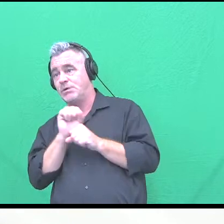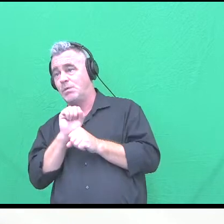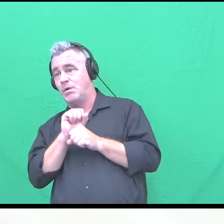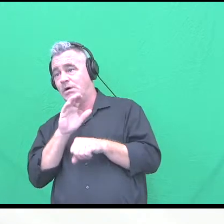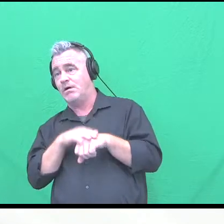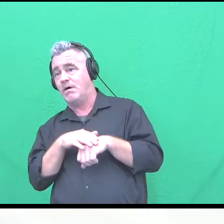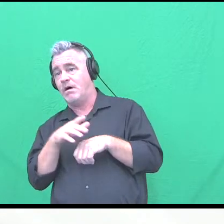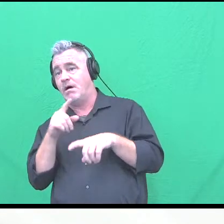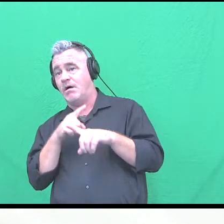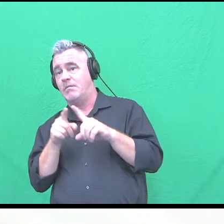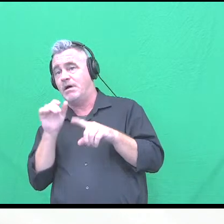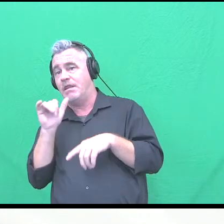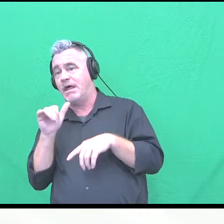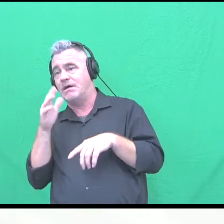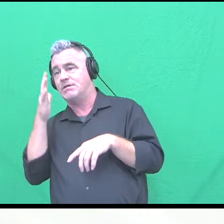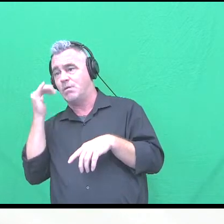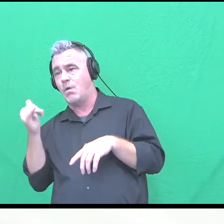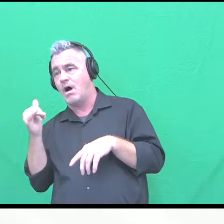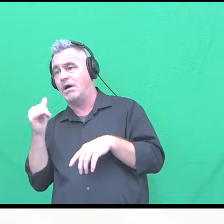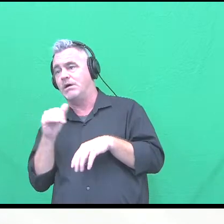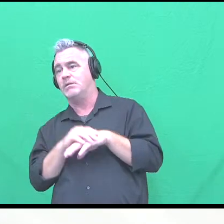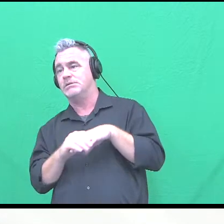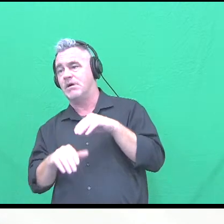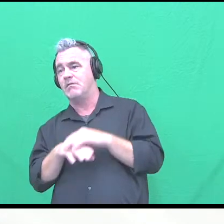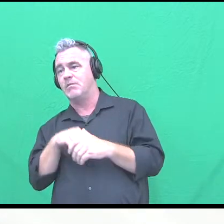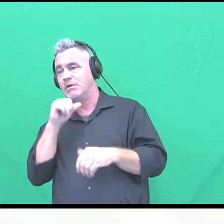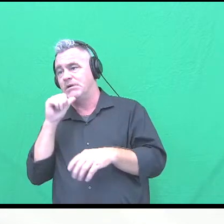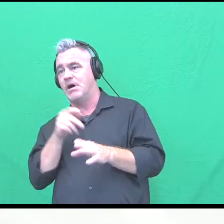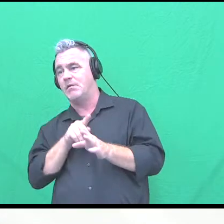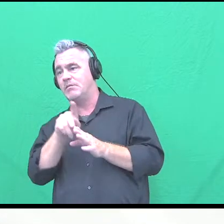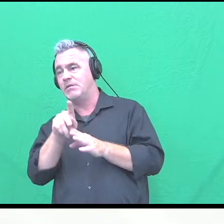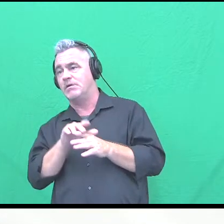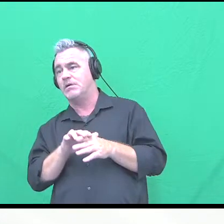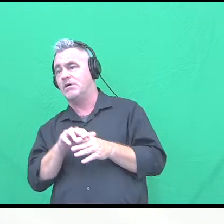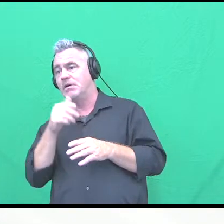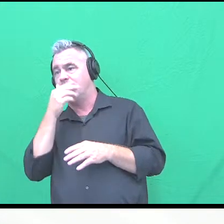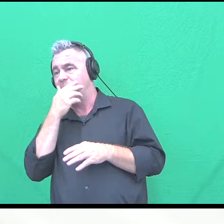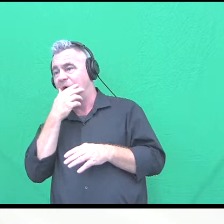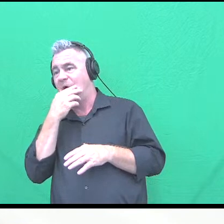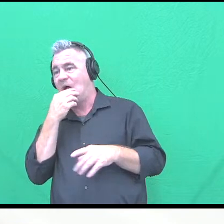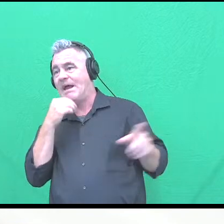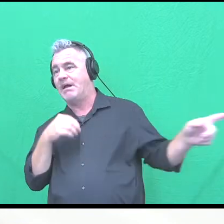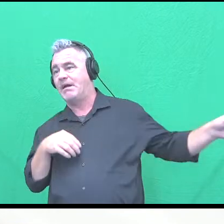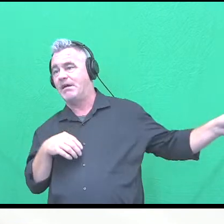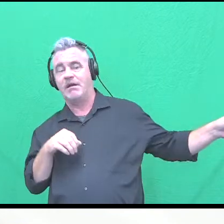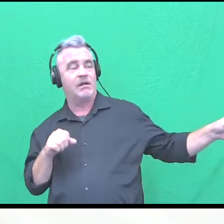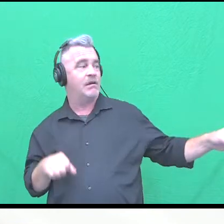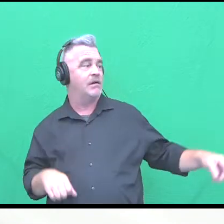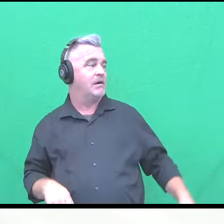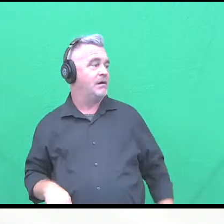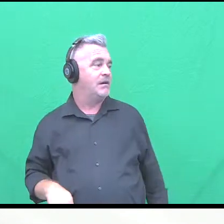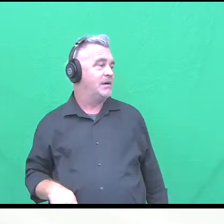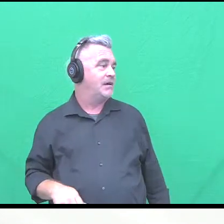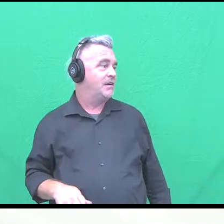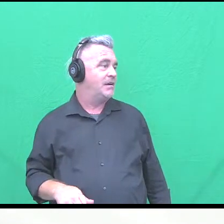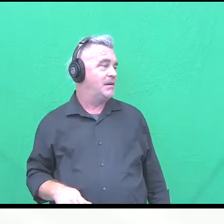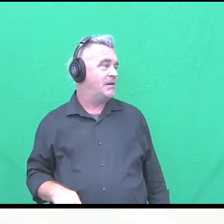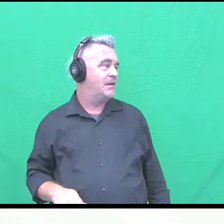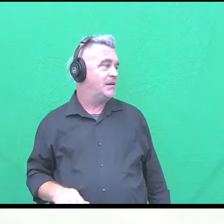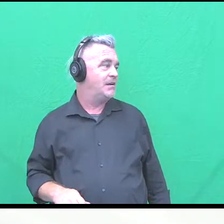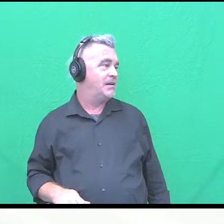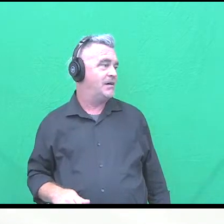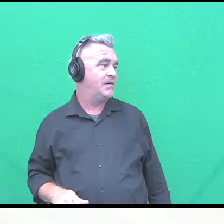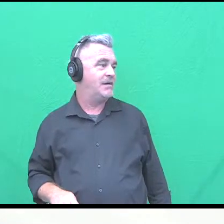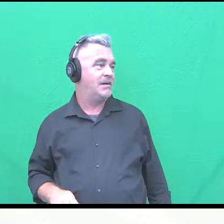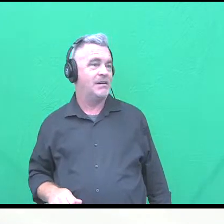is that's what it was. I know these bright guys back there, they can figure it out. They're going to tell you to just take